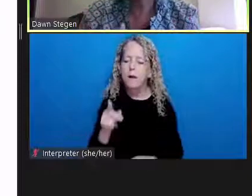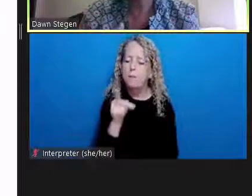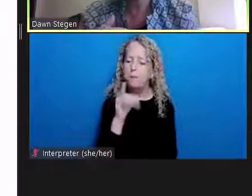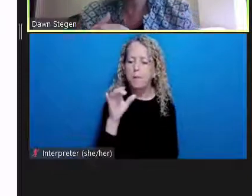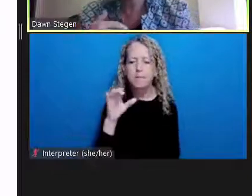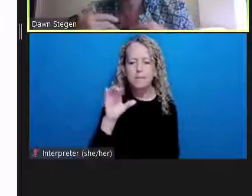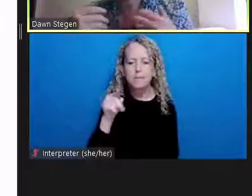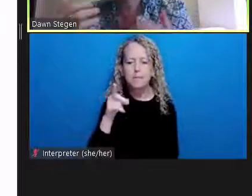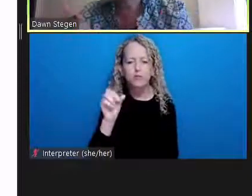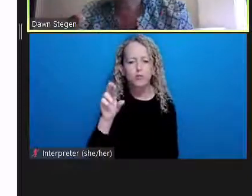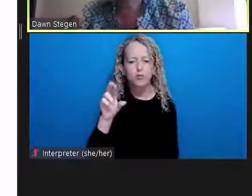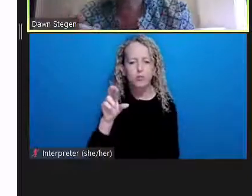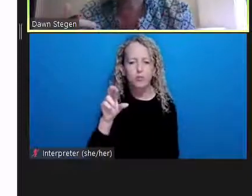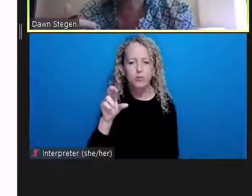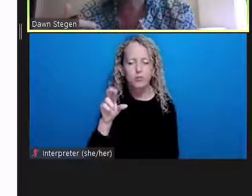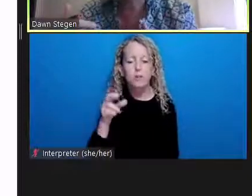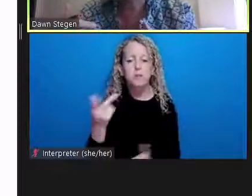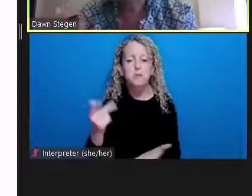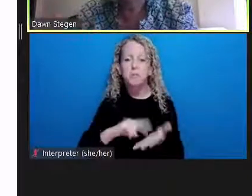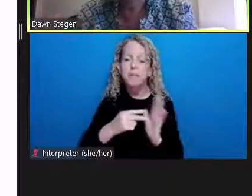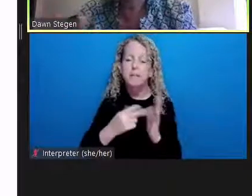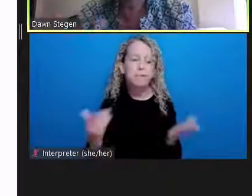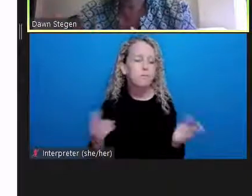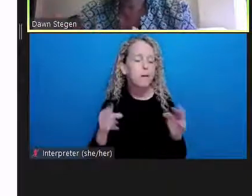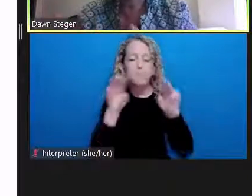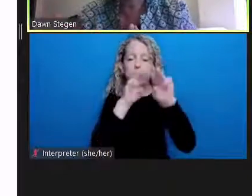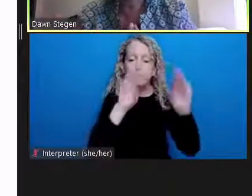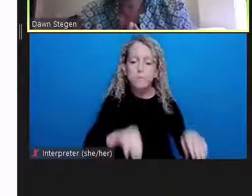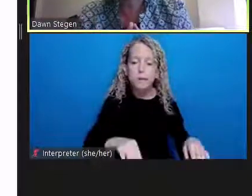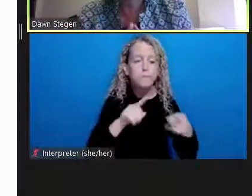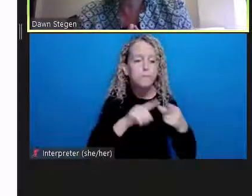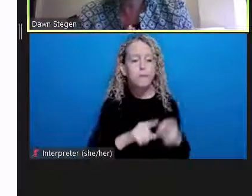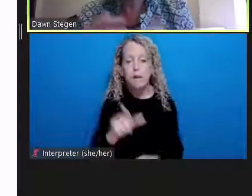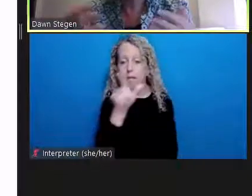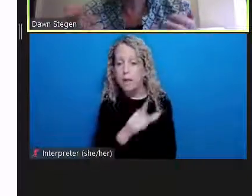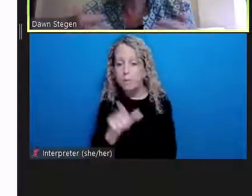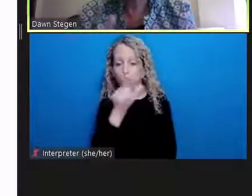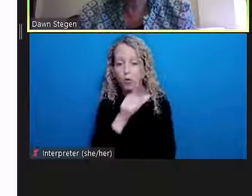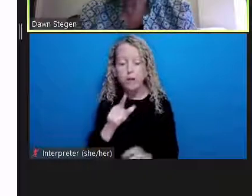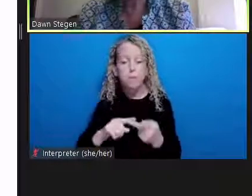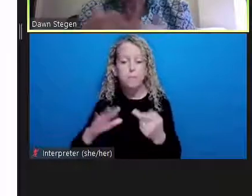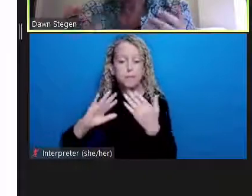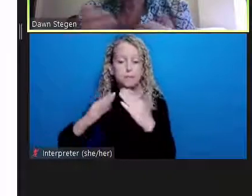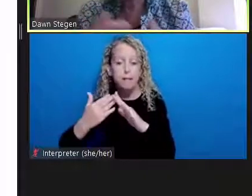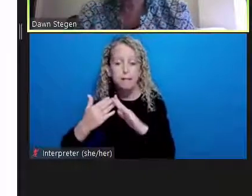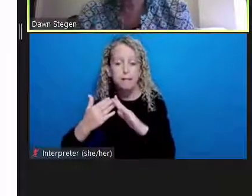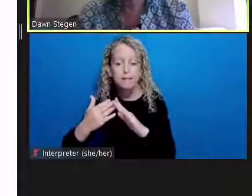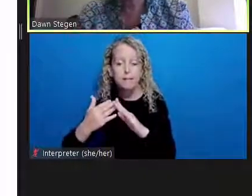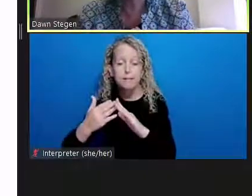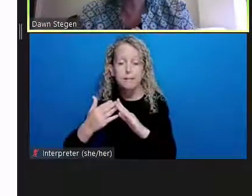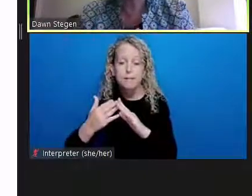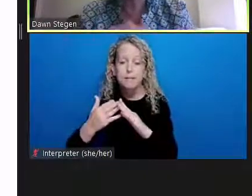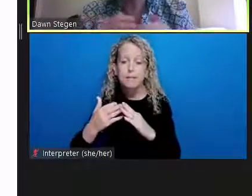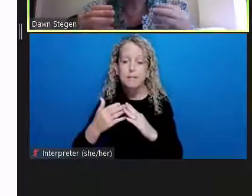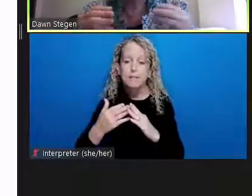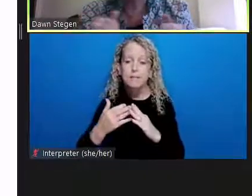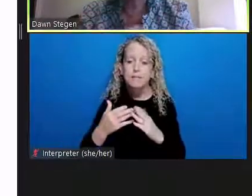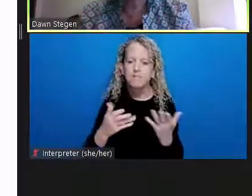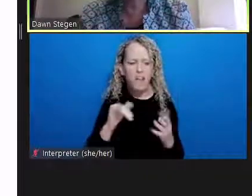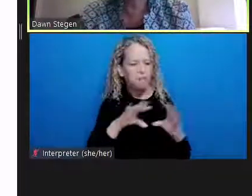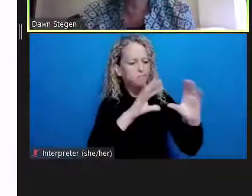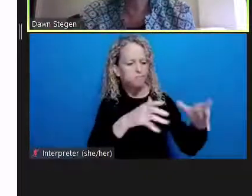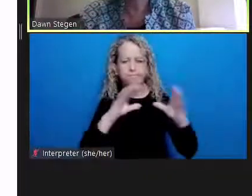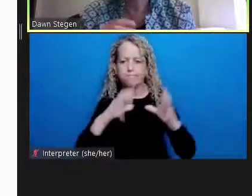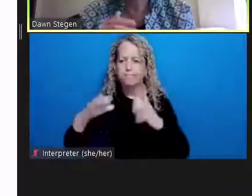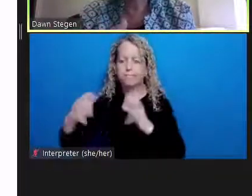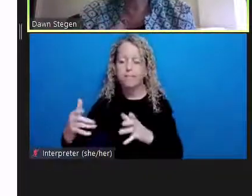bodies. So whether you're a museum or a library or a municipality, we're just like those prescribed bodies. The Government